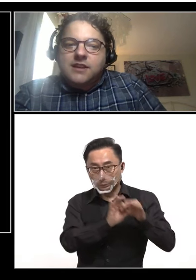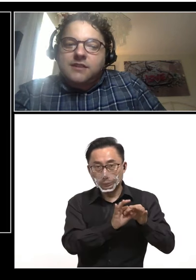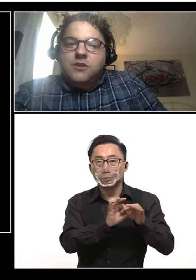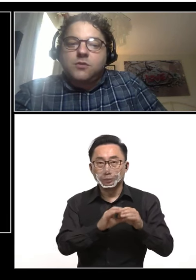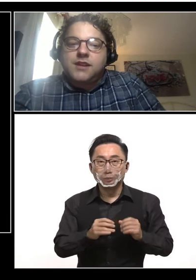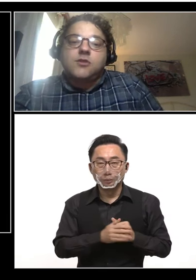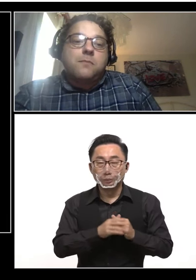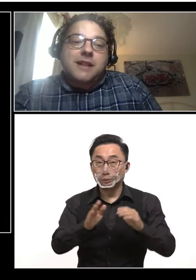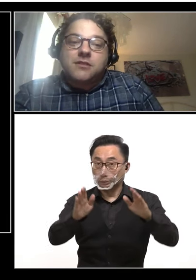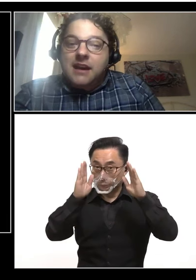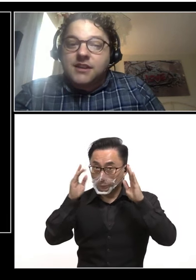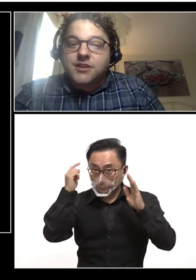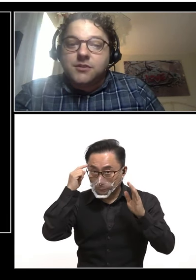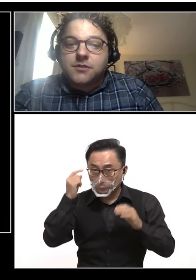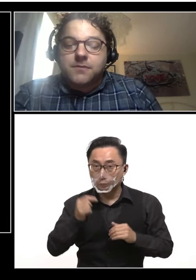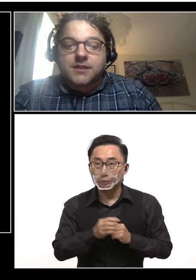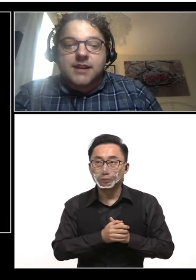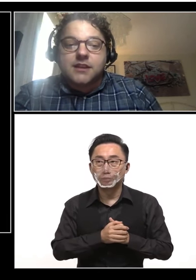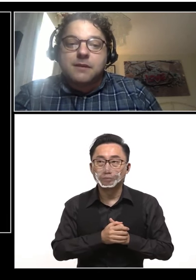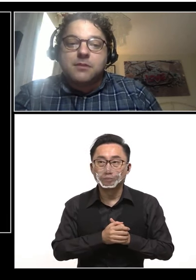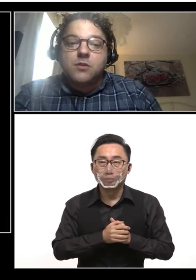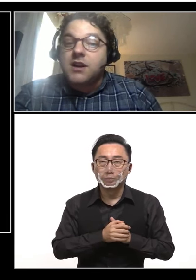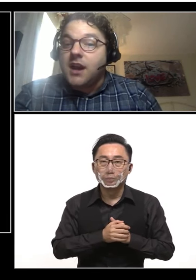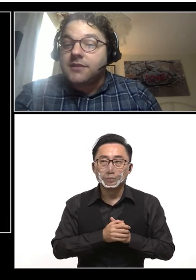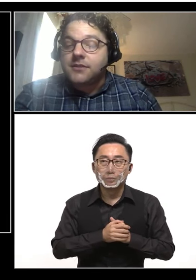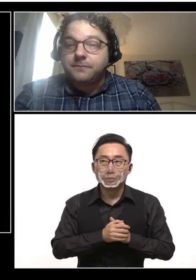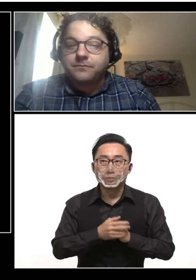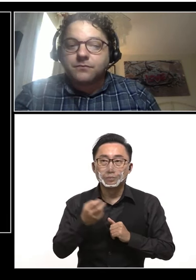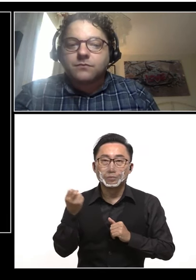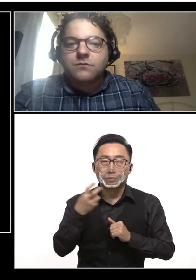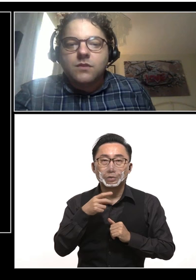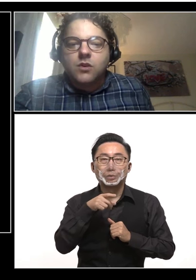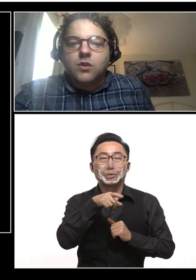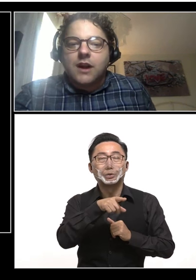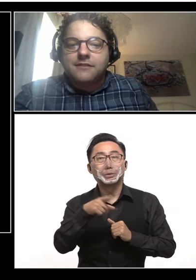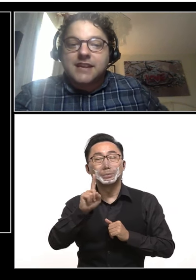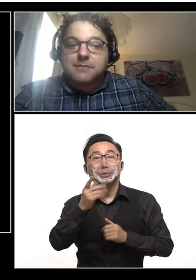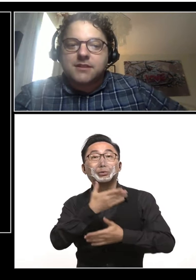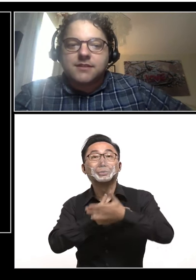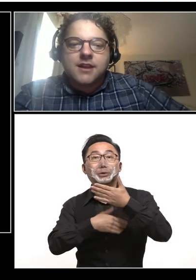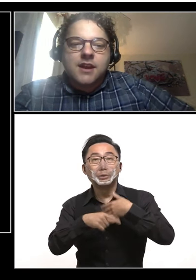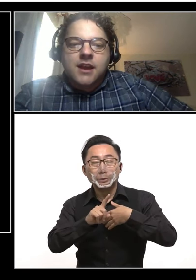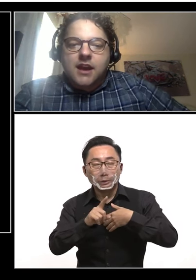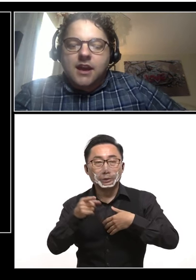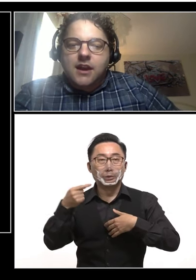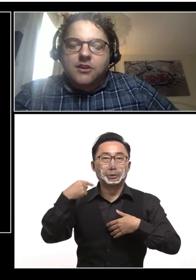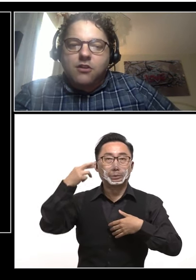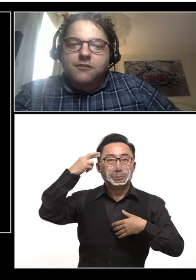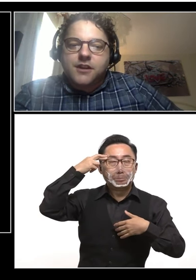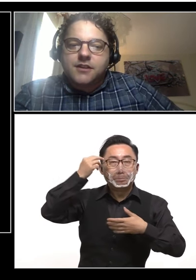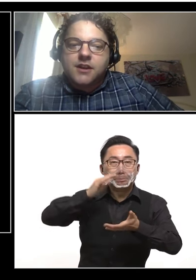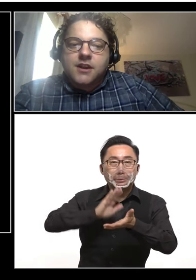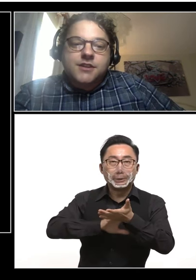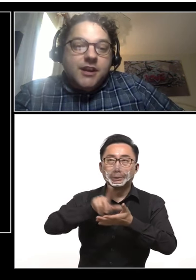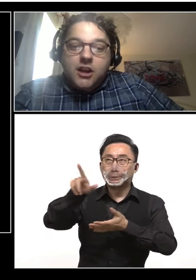with learning difficulties or mental health issues are seen as people who are cursed or have demons, and are